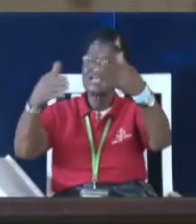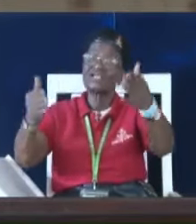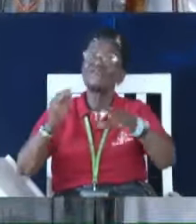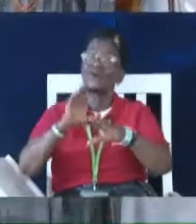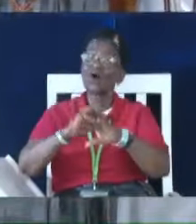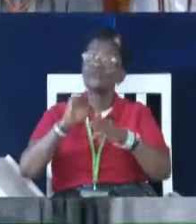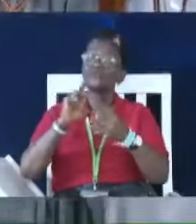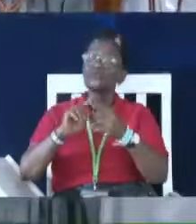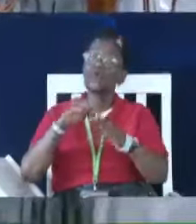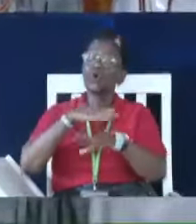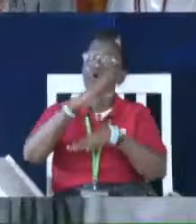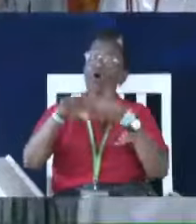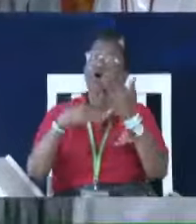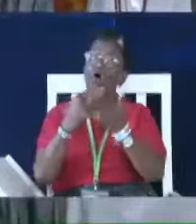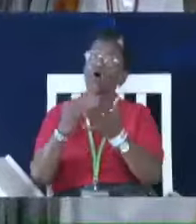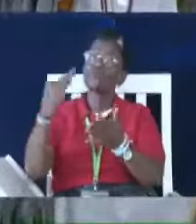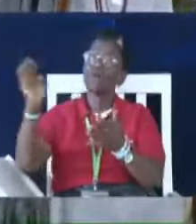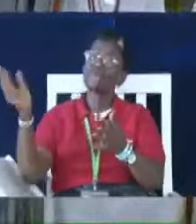of us.